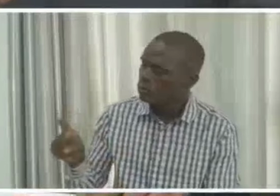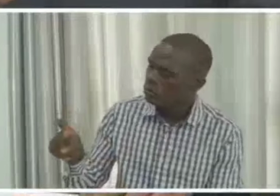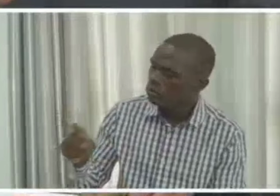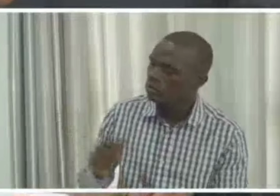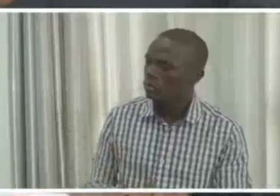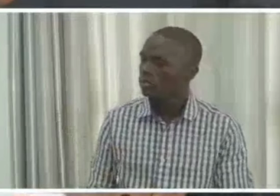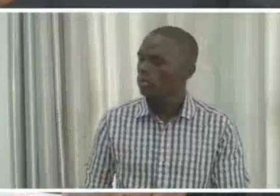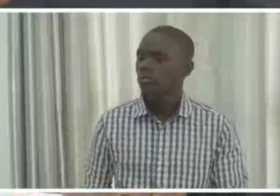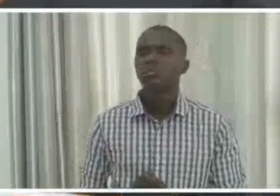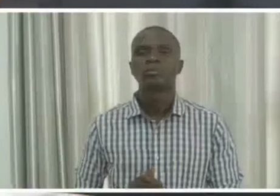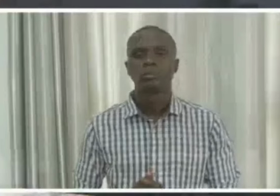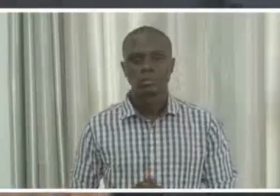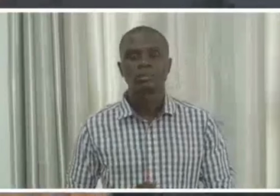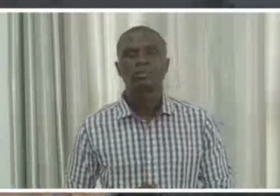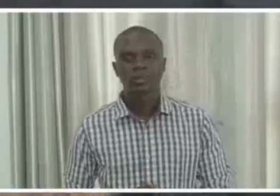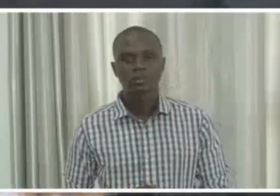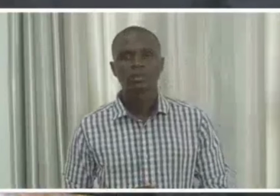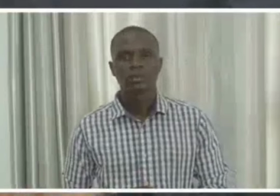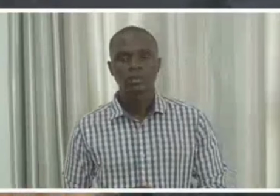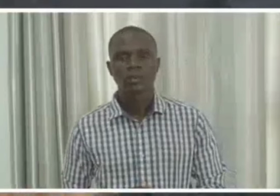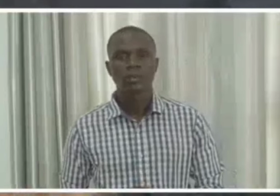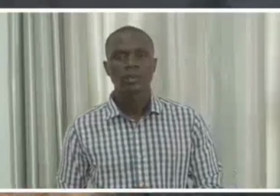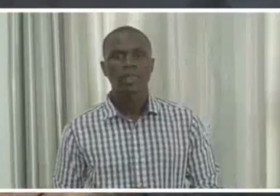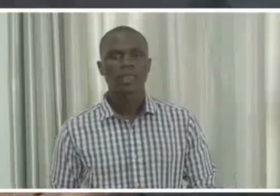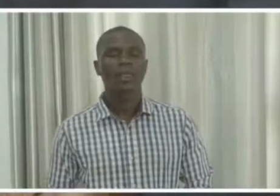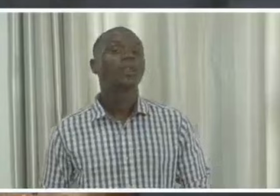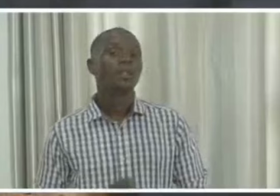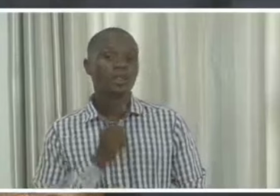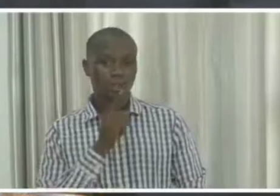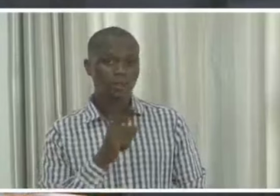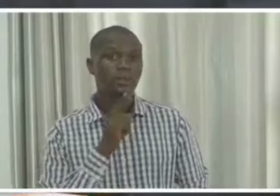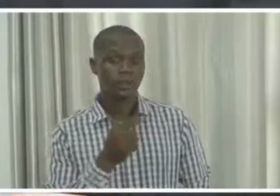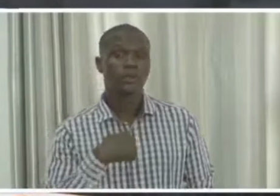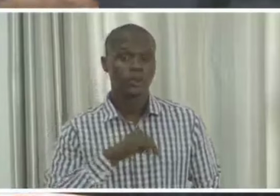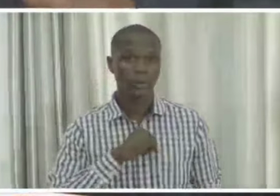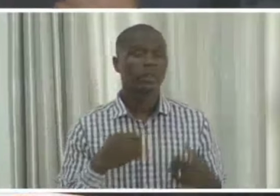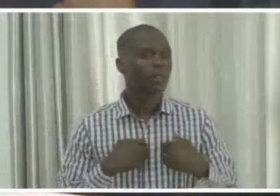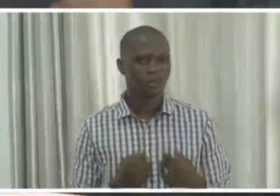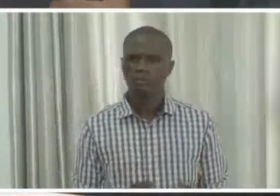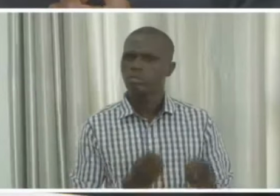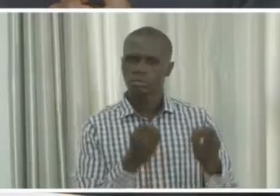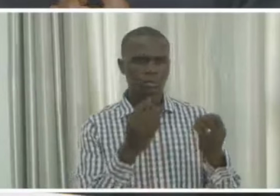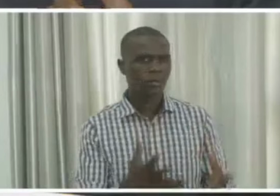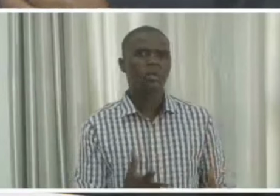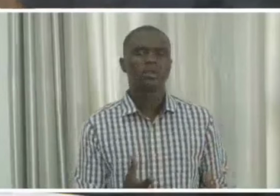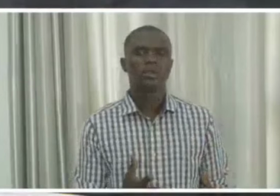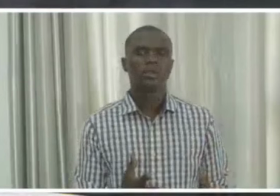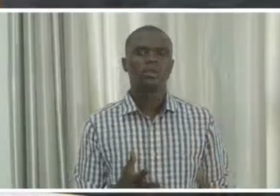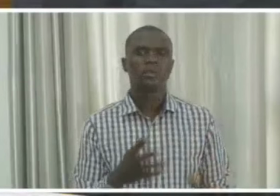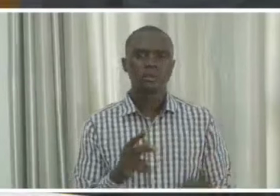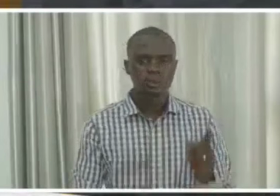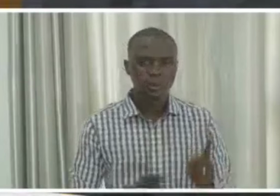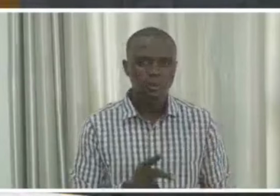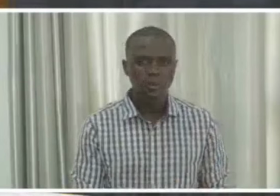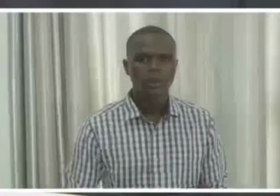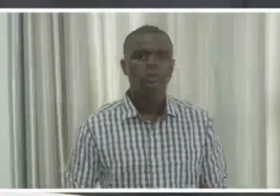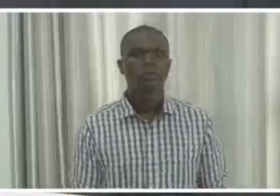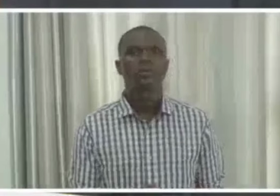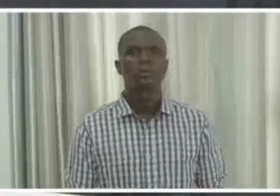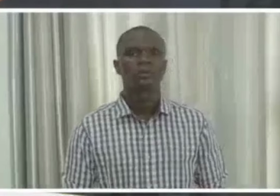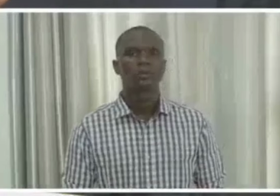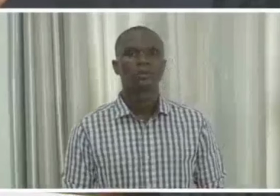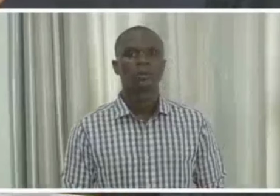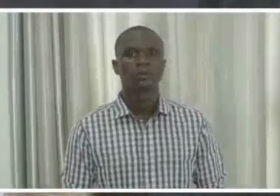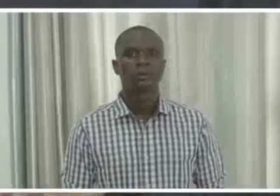Well, I think we gain a lot. I can give you some from my own activities, and then my colleagues and self